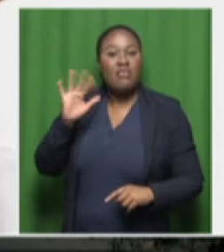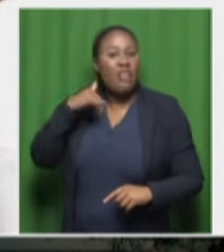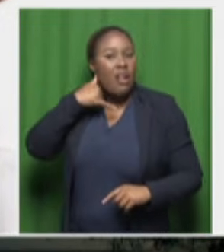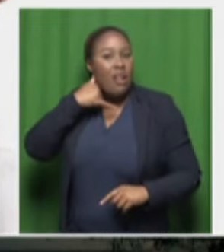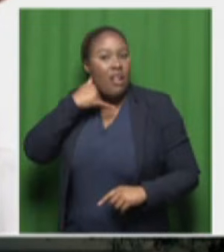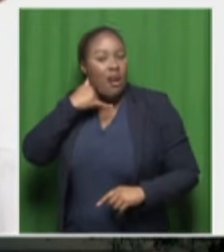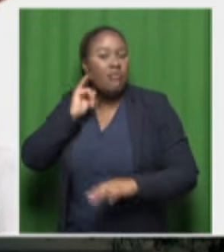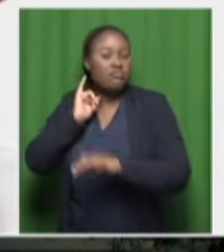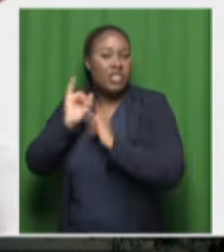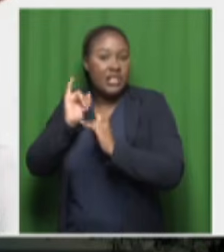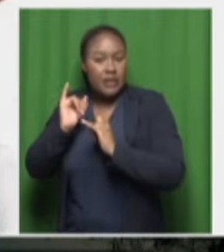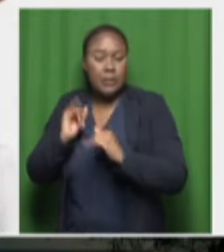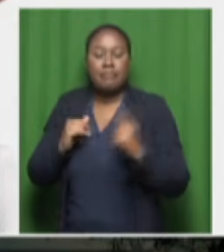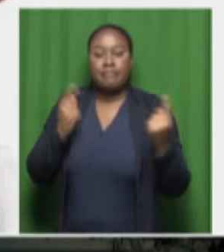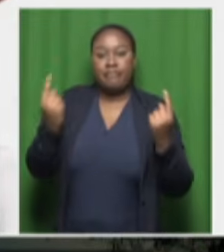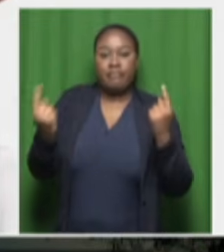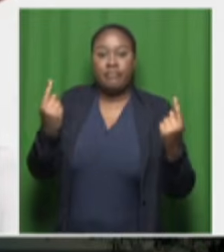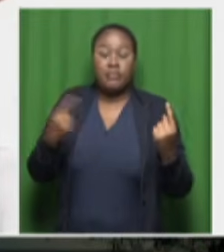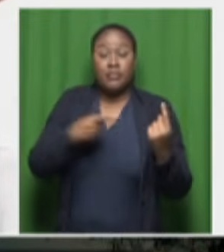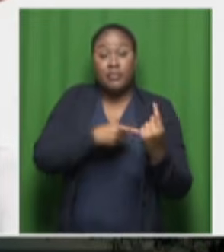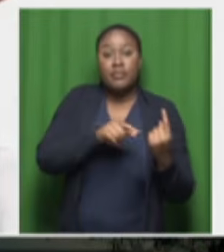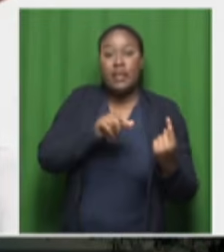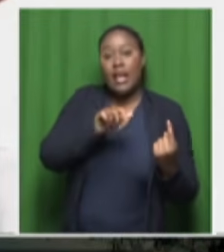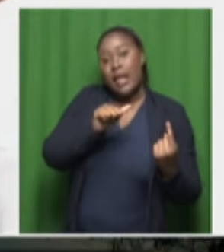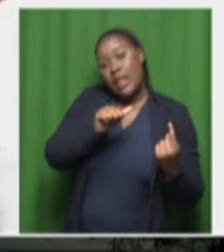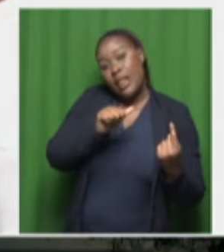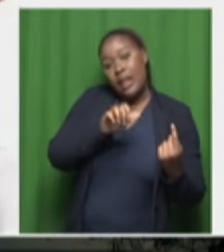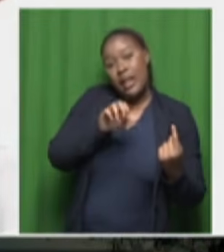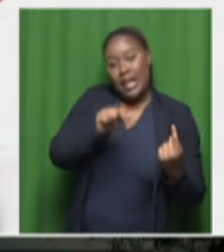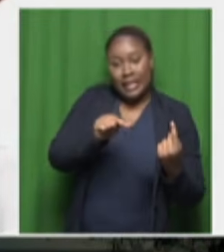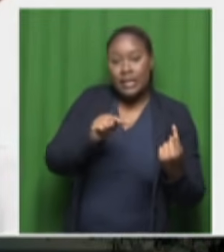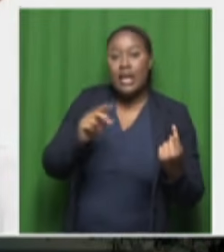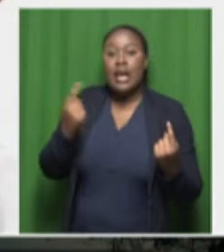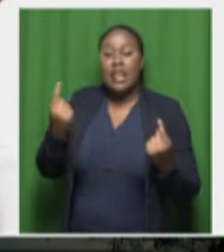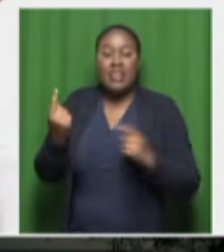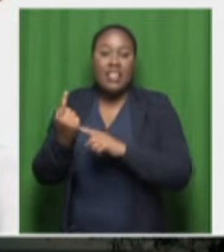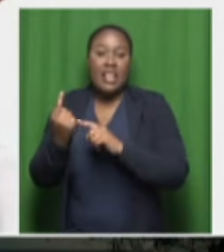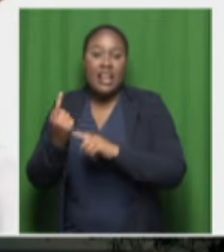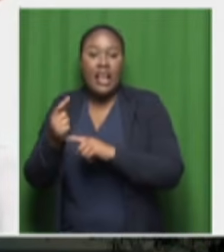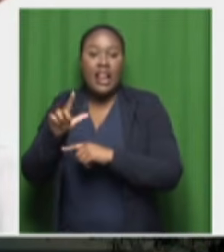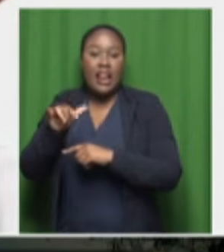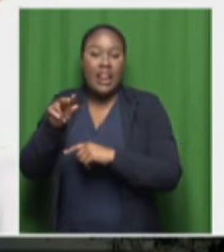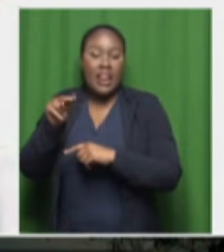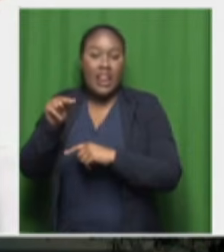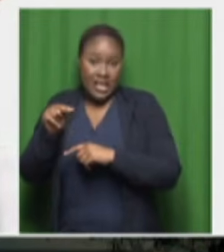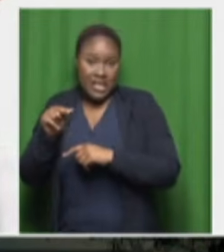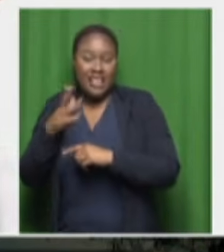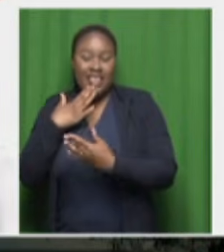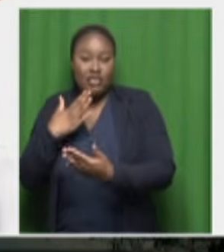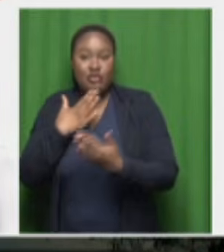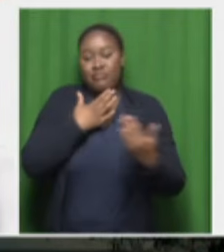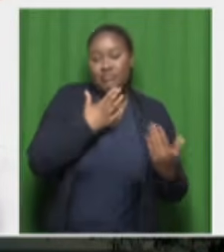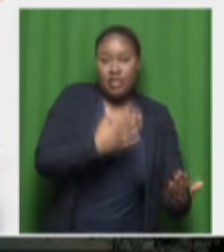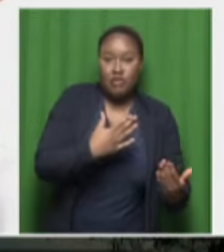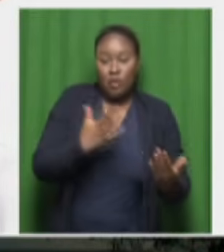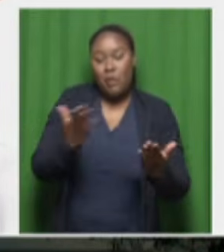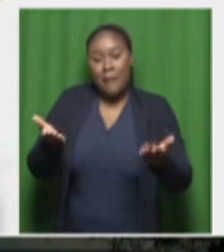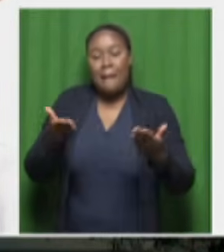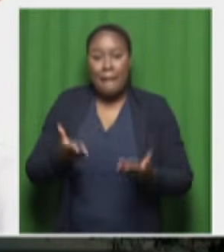But Mr. Allen, thank you so much. And Ms. Lynn Phillips, thanks so much for your time as well. Welcome to Morning